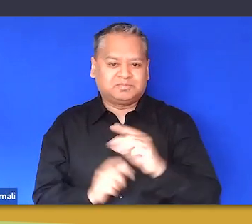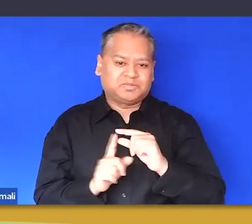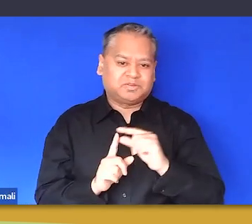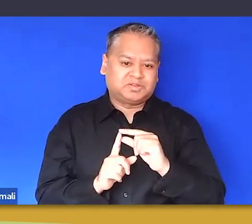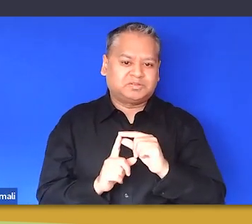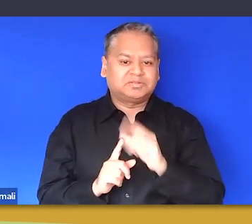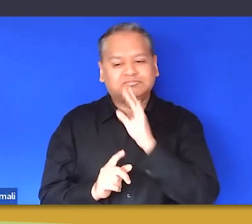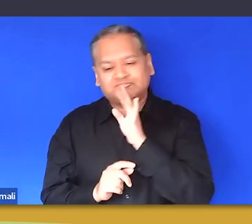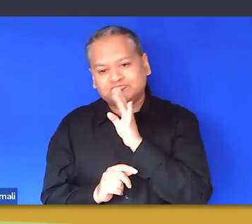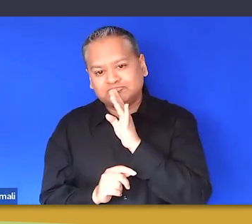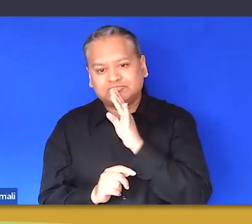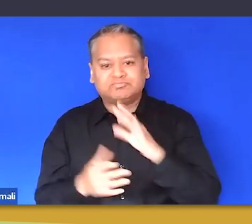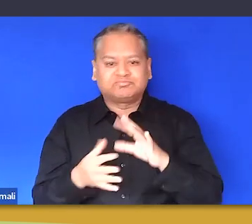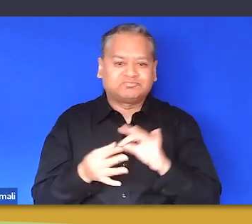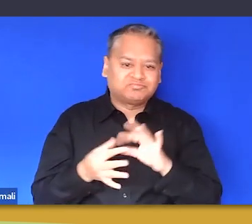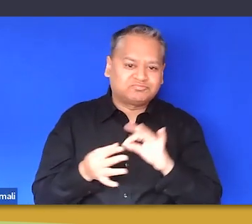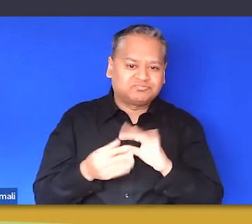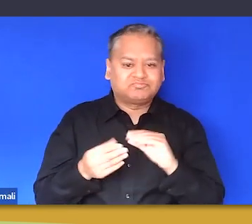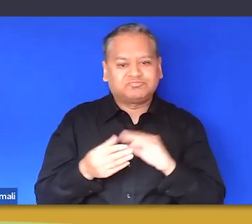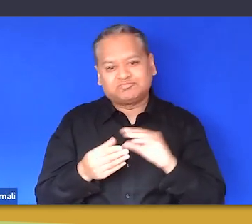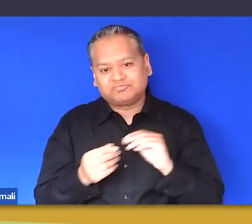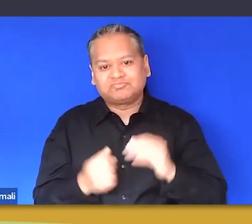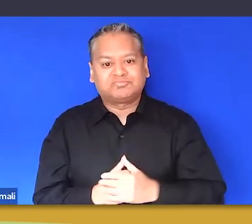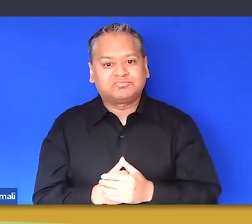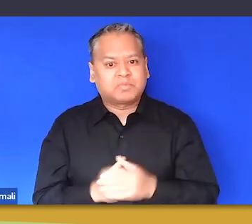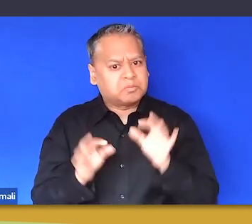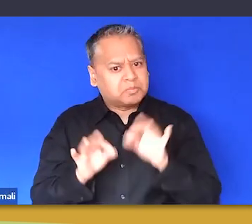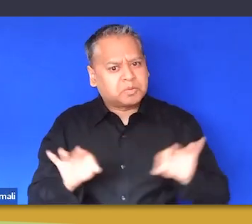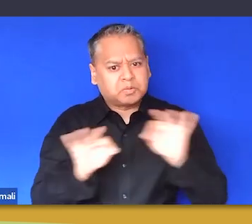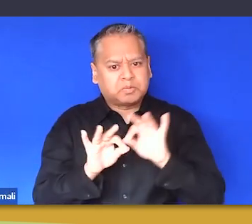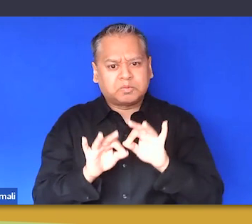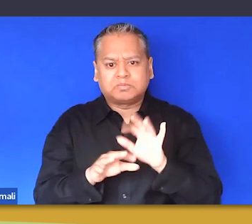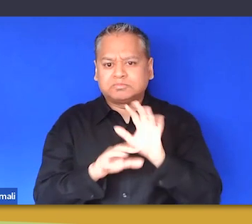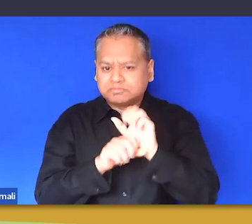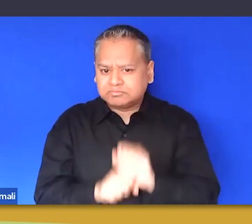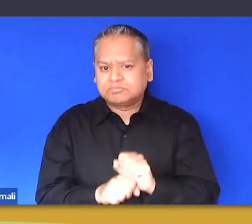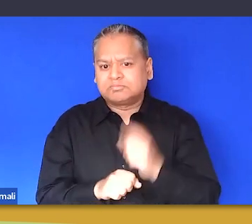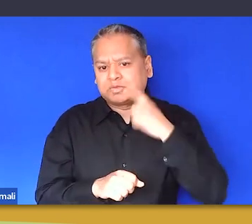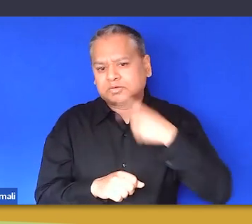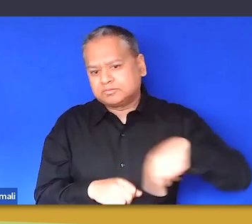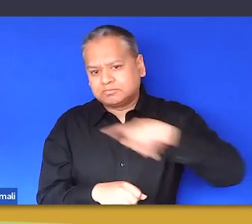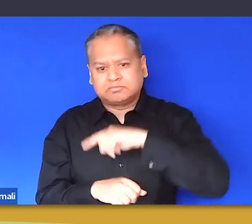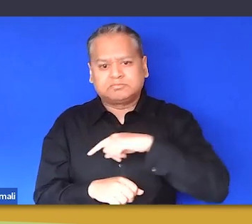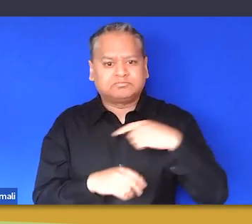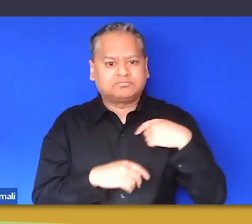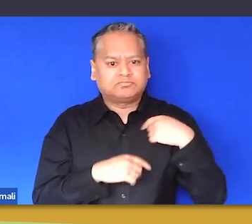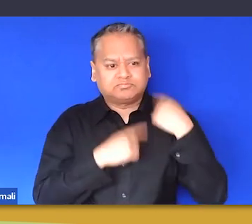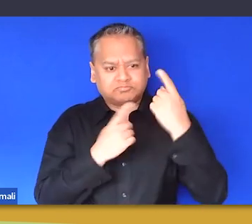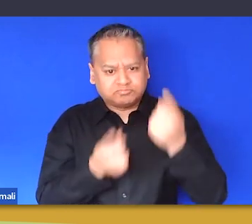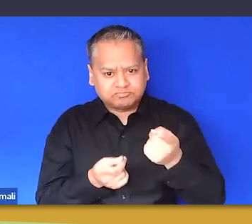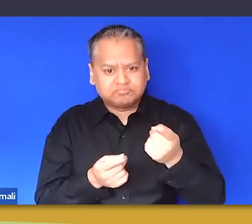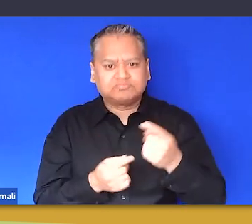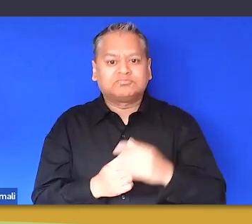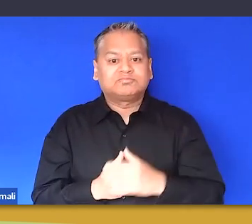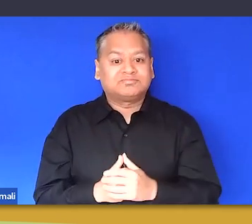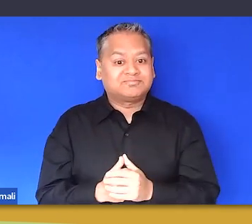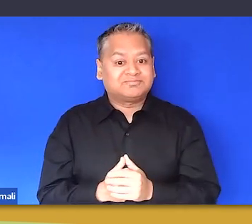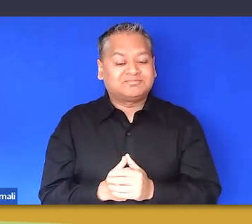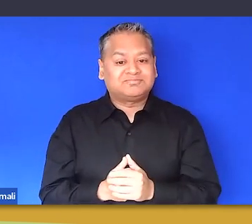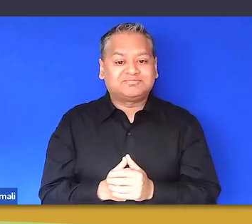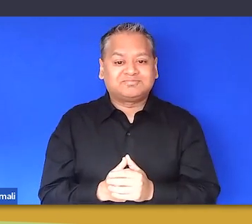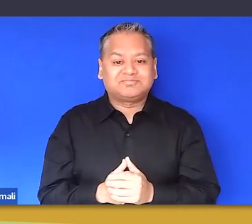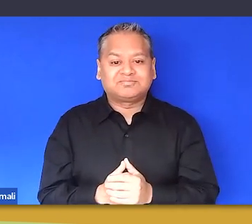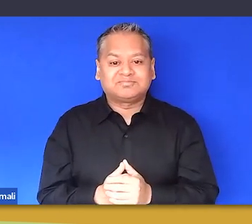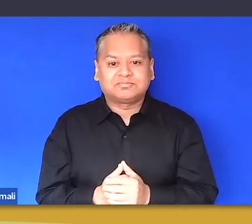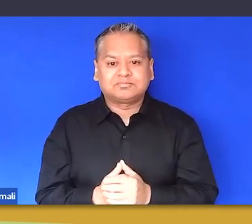an honor and a tradition that's always been in place throughout any ceremonial event that we do